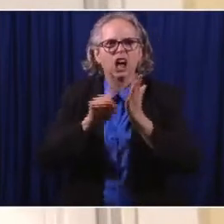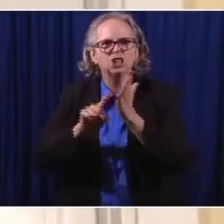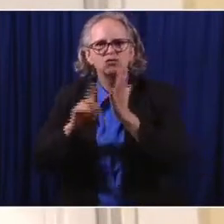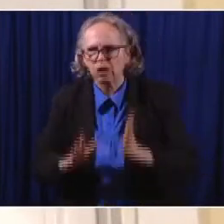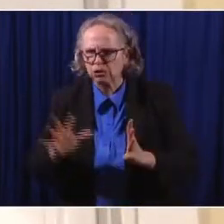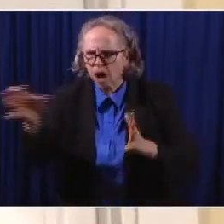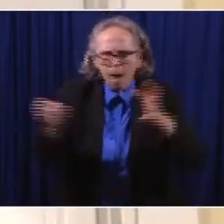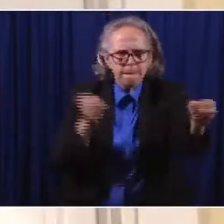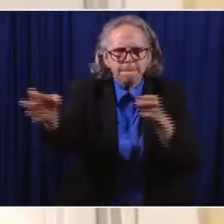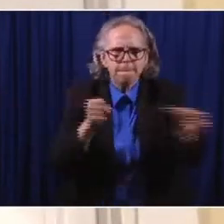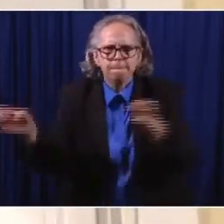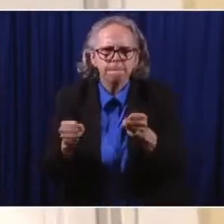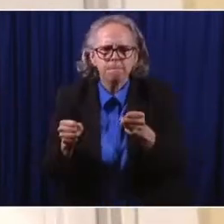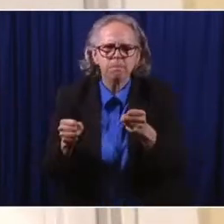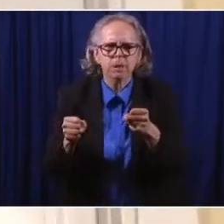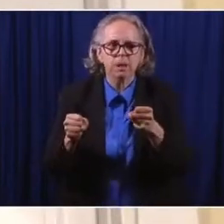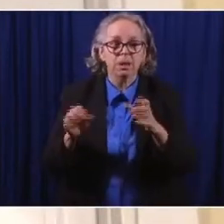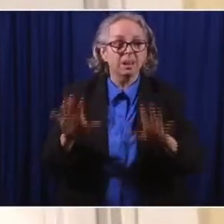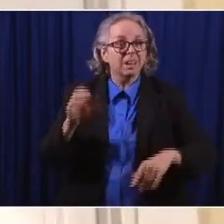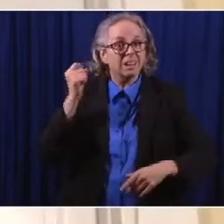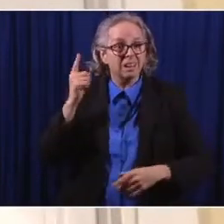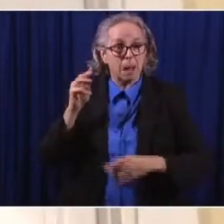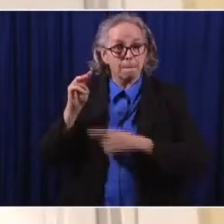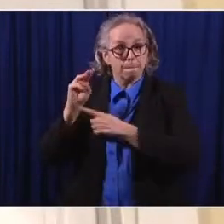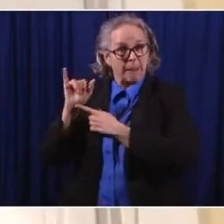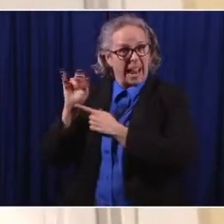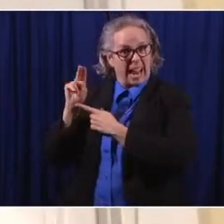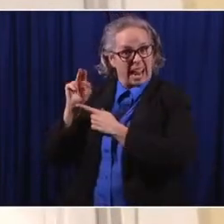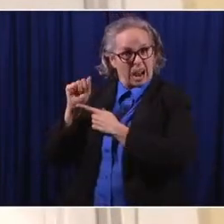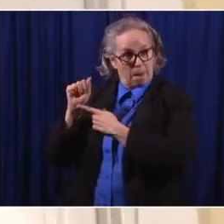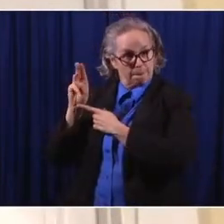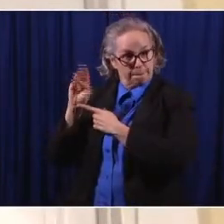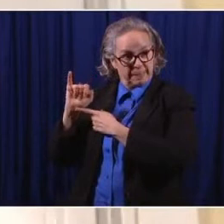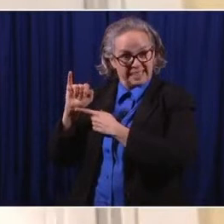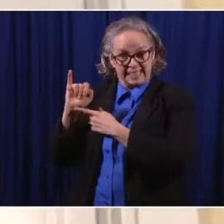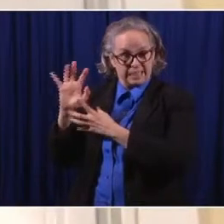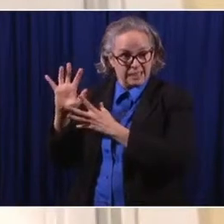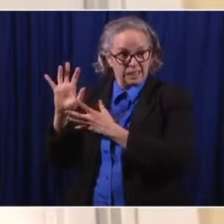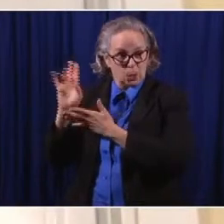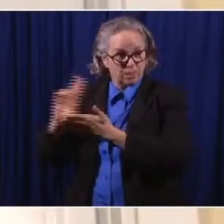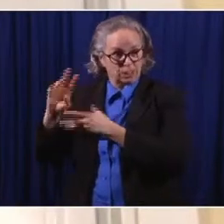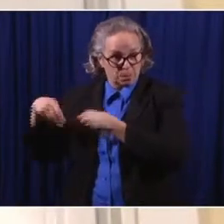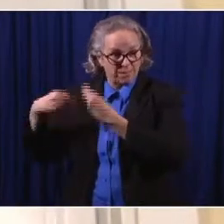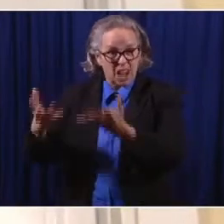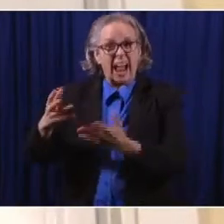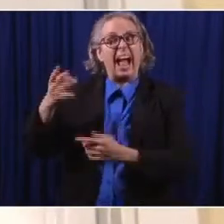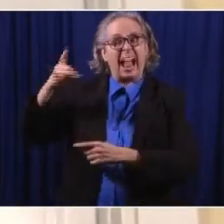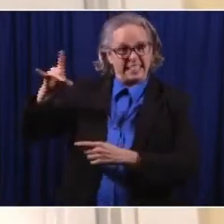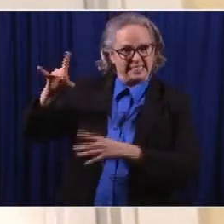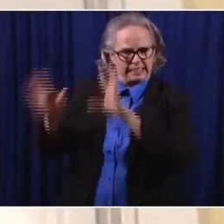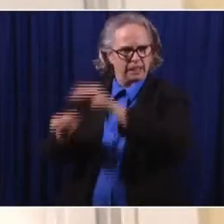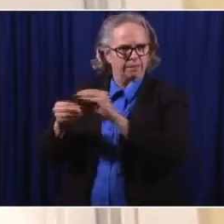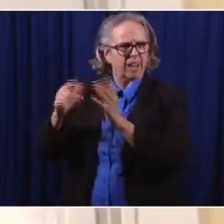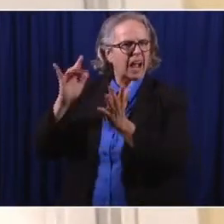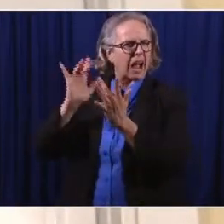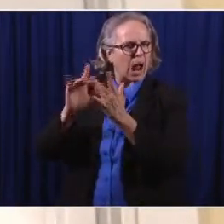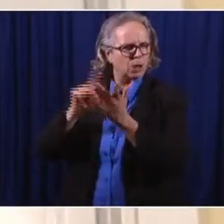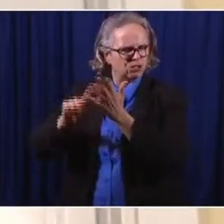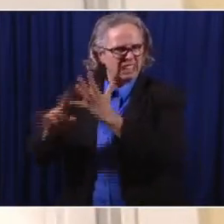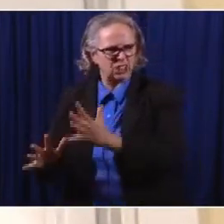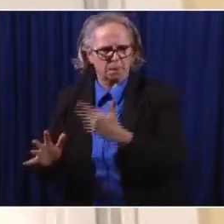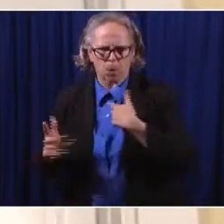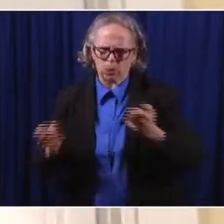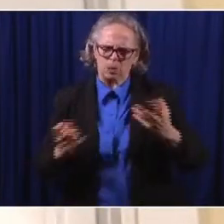those, 15 more came from the Ohio Department of Health, and more are being trained. And contact tracers really enable us to